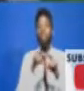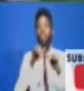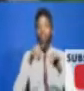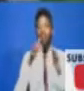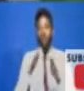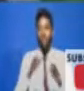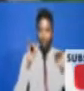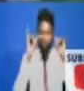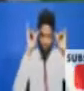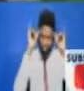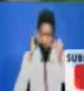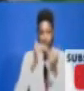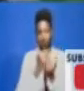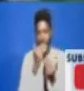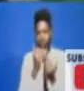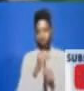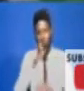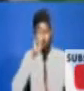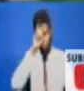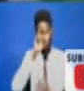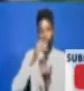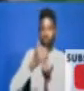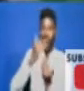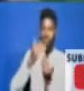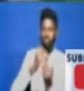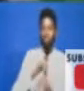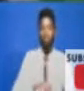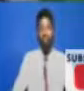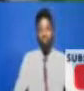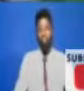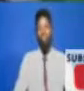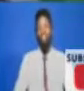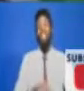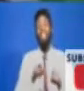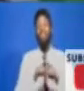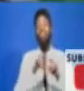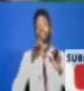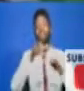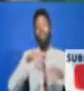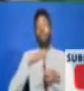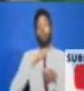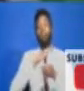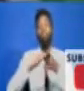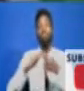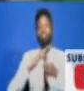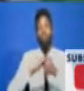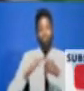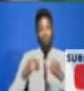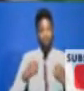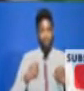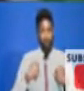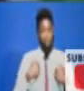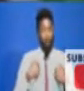and goats. I do sukuma wiki. And Mr. Speaker,